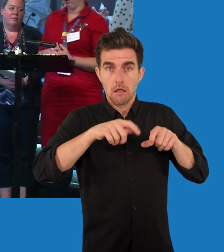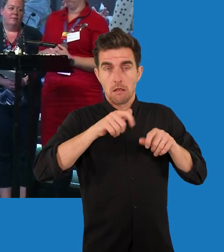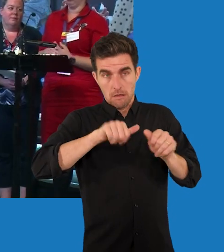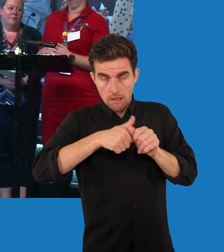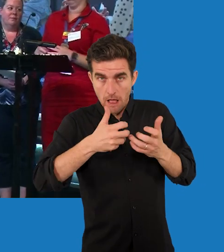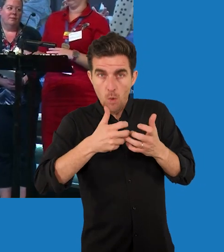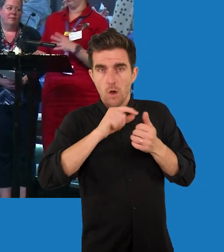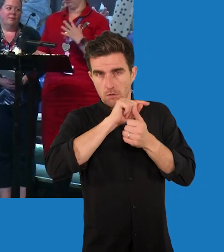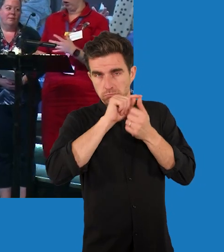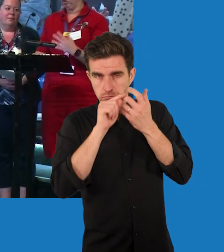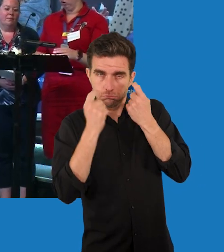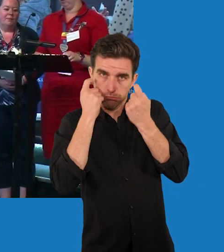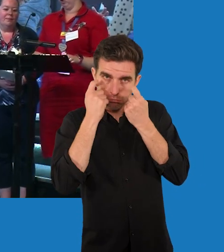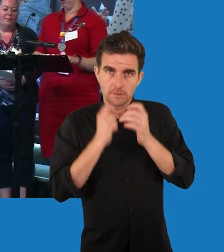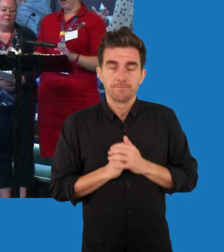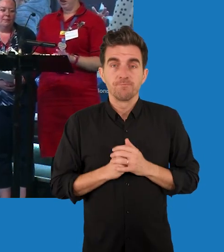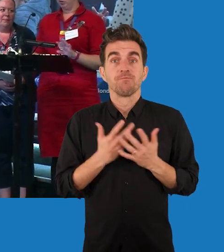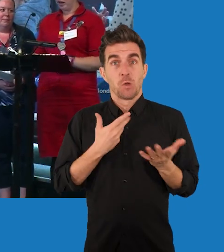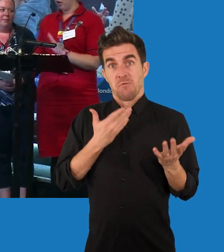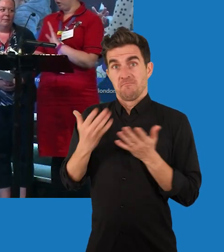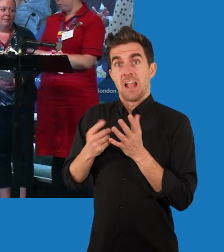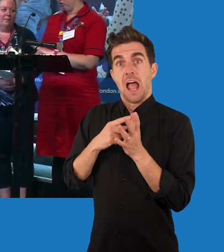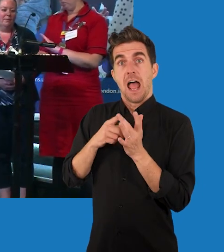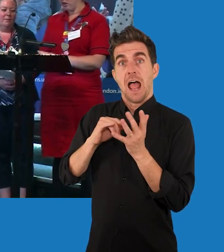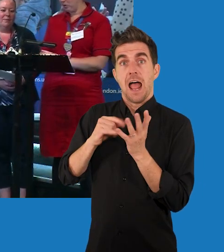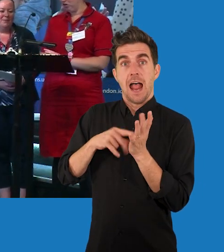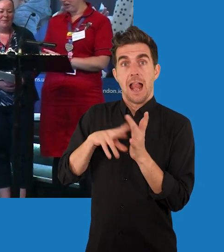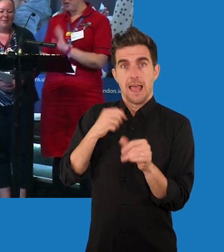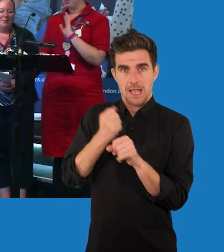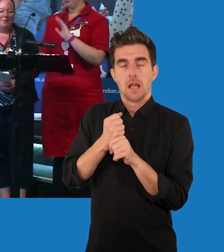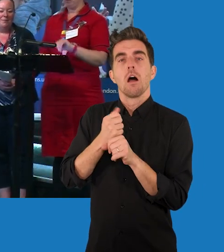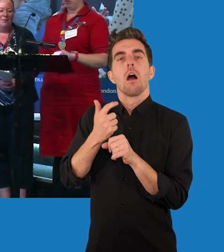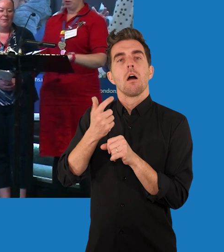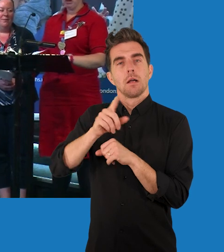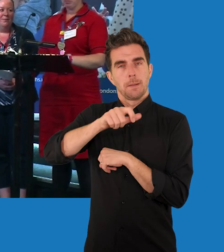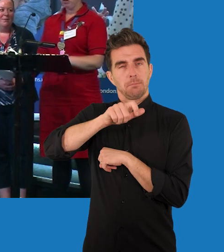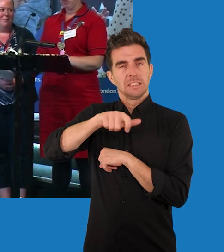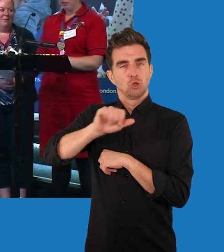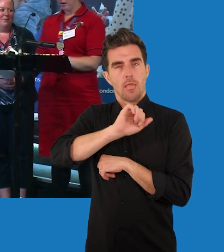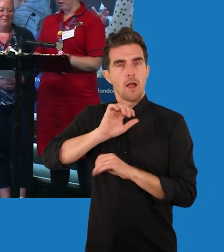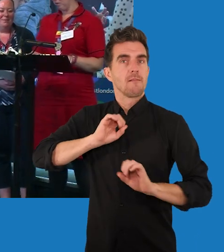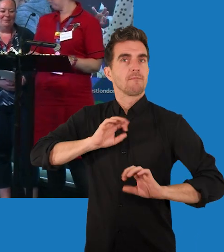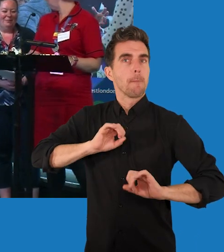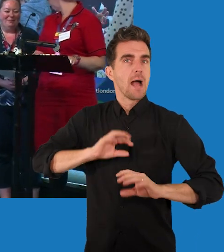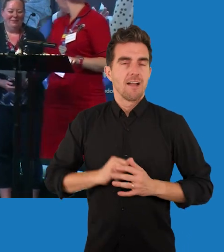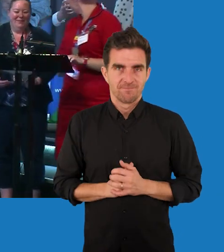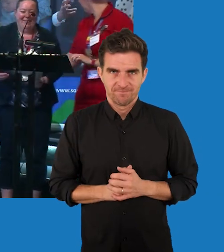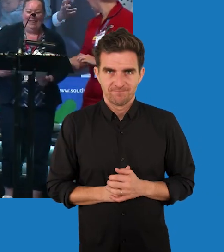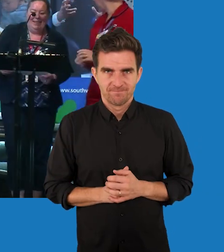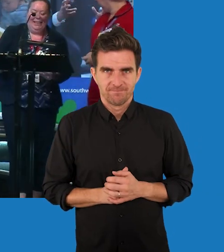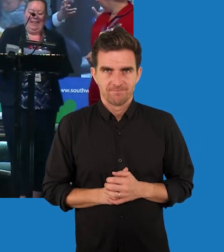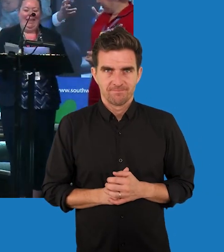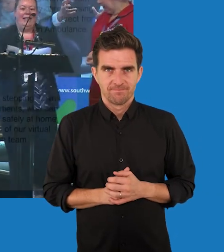at home for as long and as well as possible. So on that note, I'm going to pass you back to Aisling just for a bit of patient feedback.